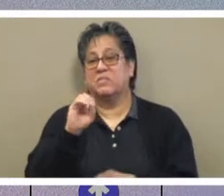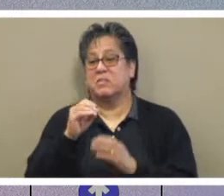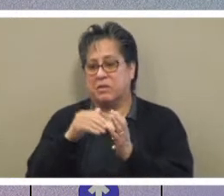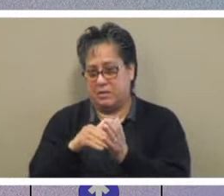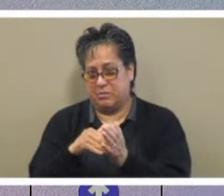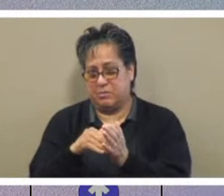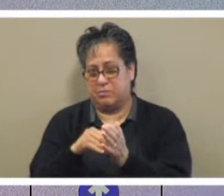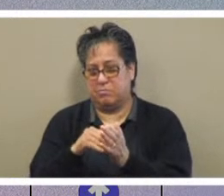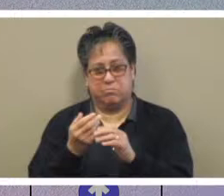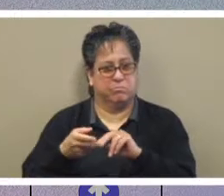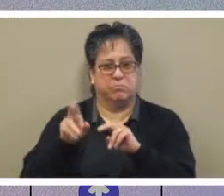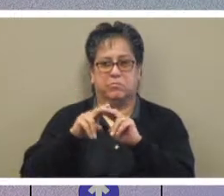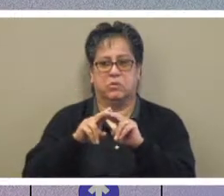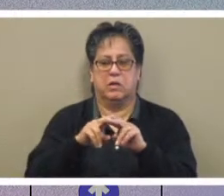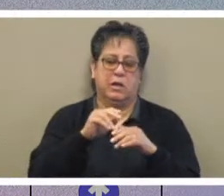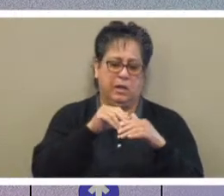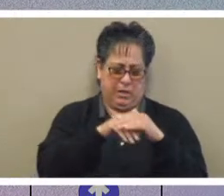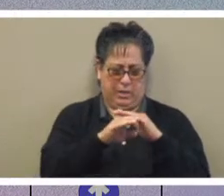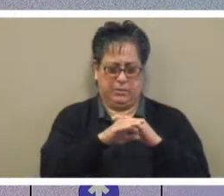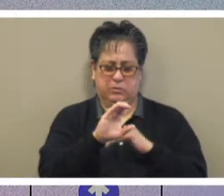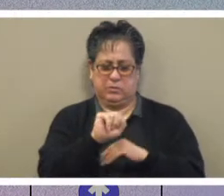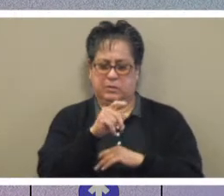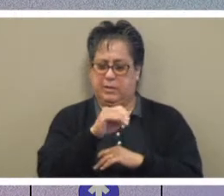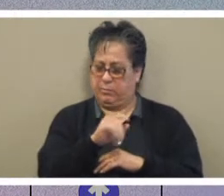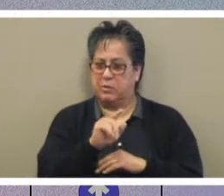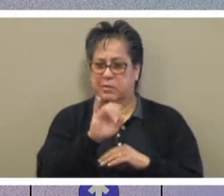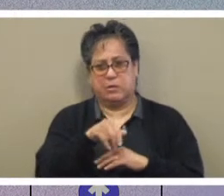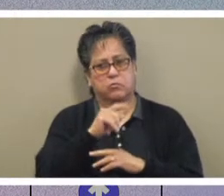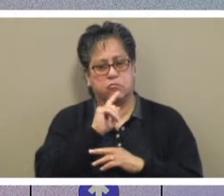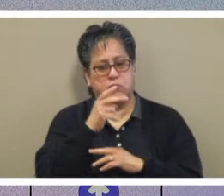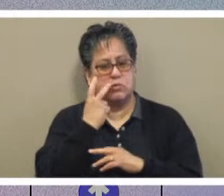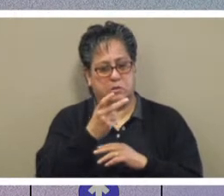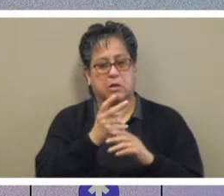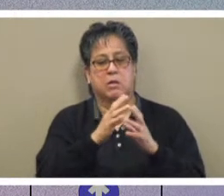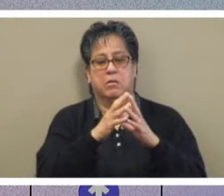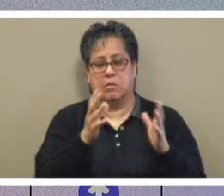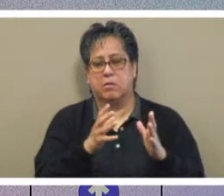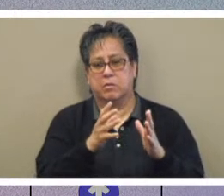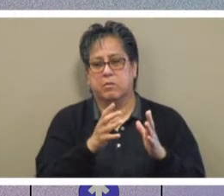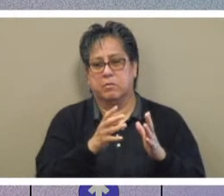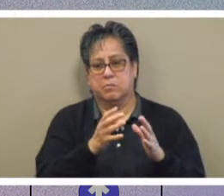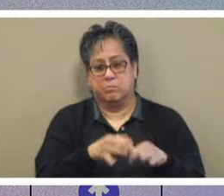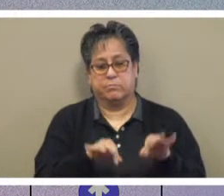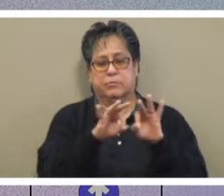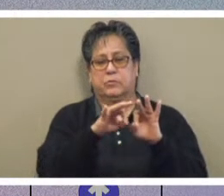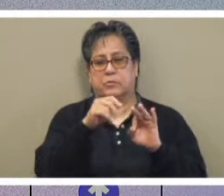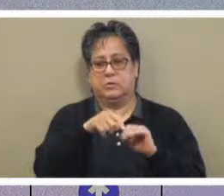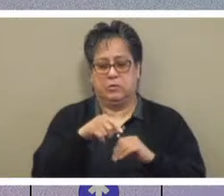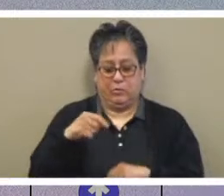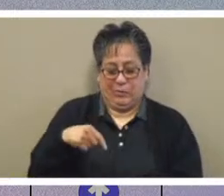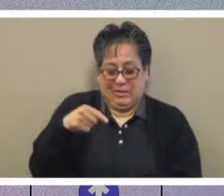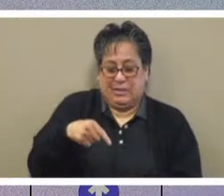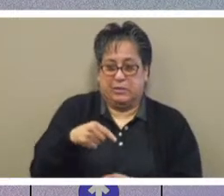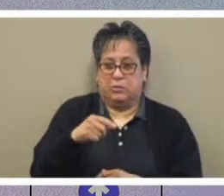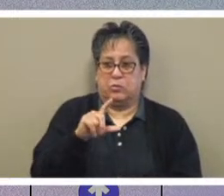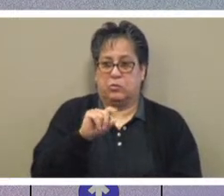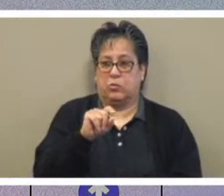150,000. The access to capital, I think, is where we're really seeing a lot of value in this program. For this upcoming year,